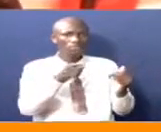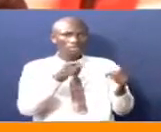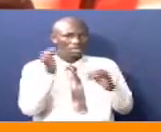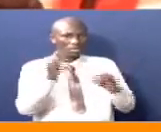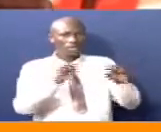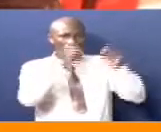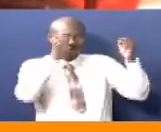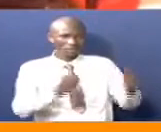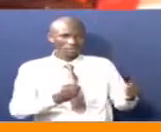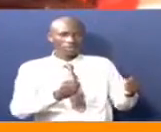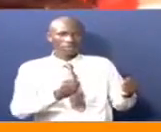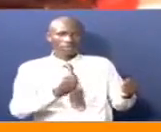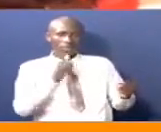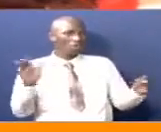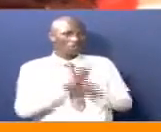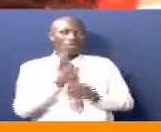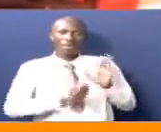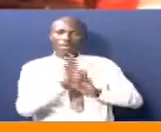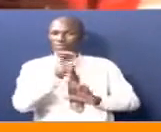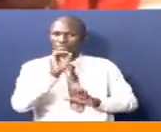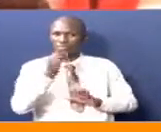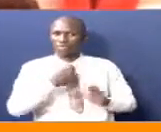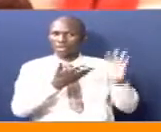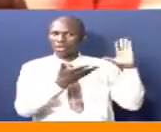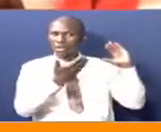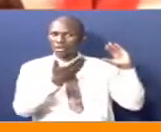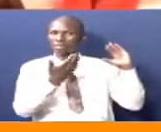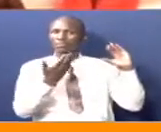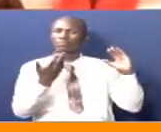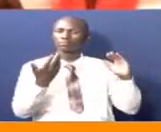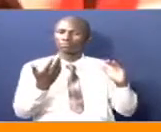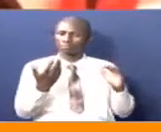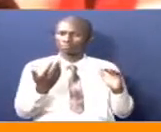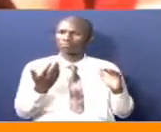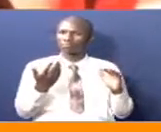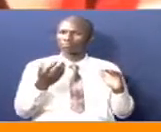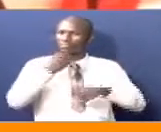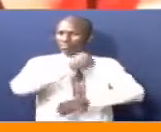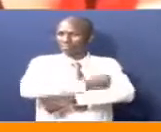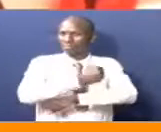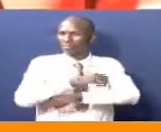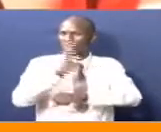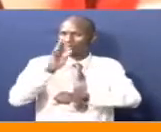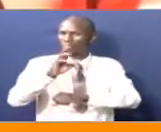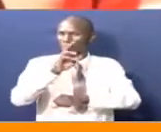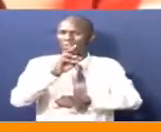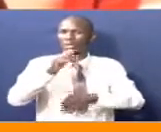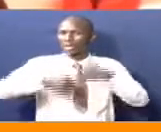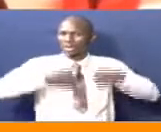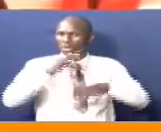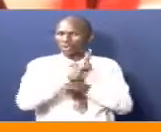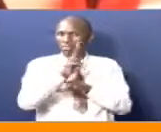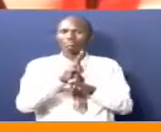are not fully developed. I hope the students of this school will enjoy using